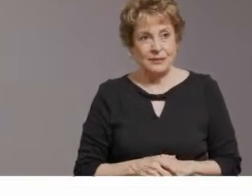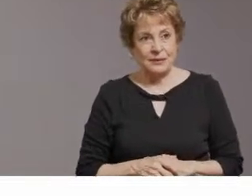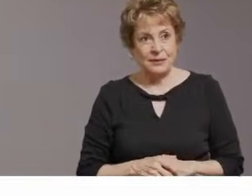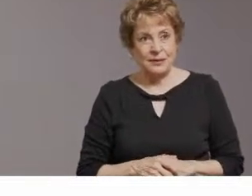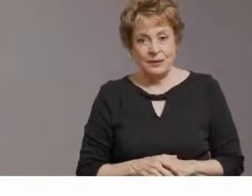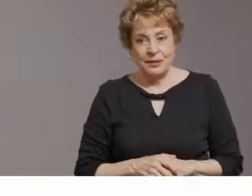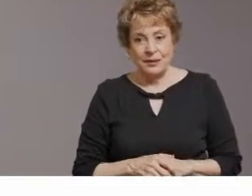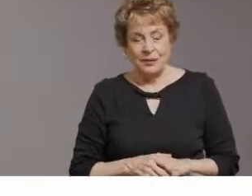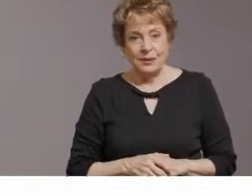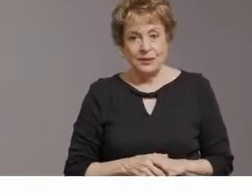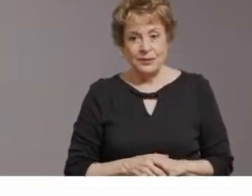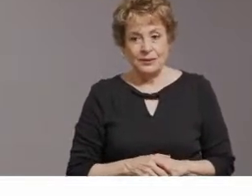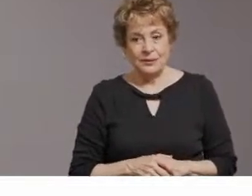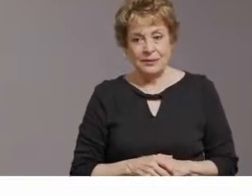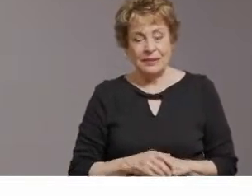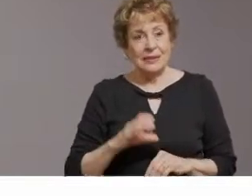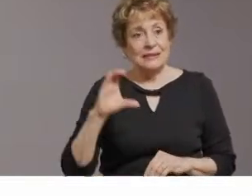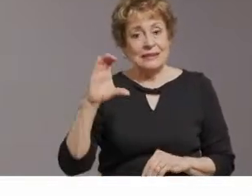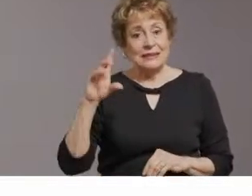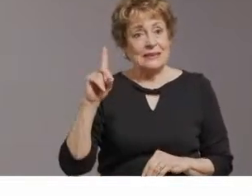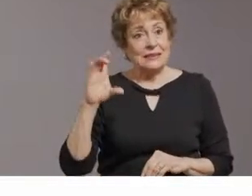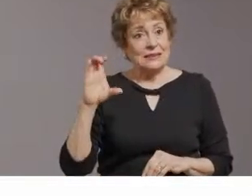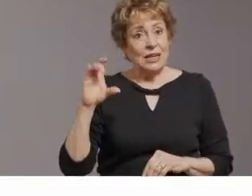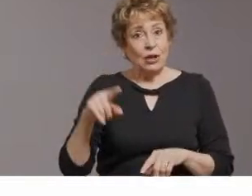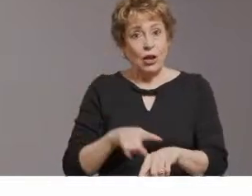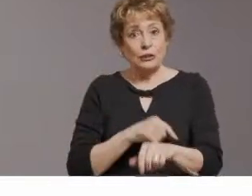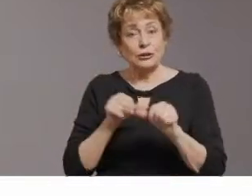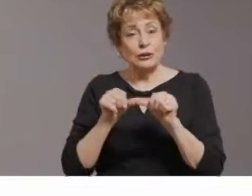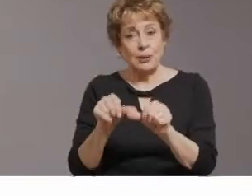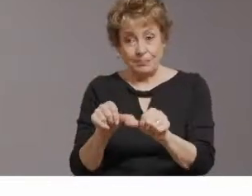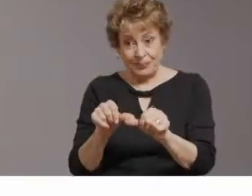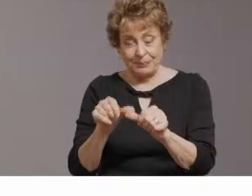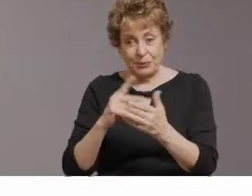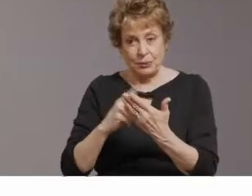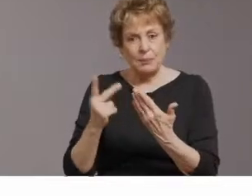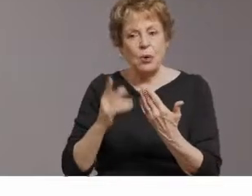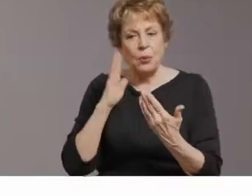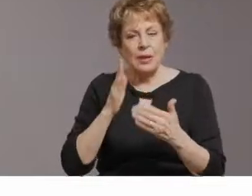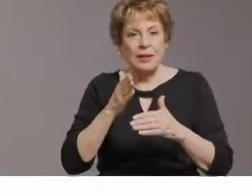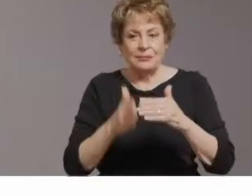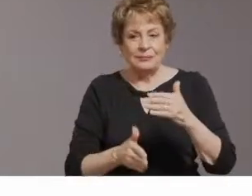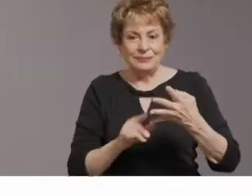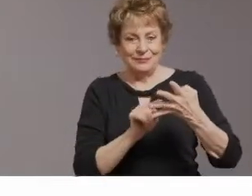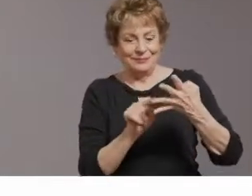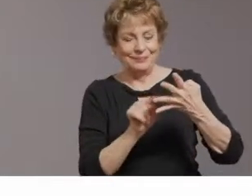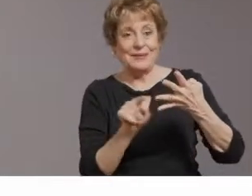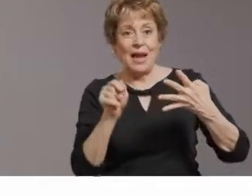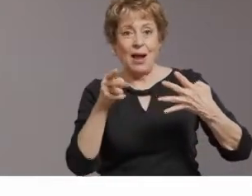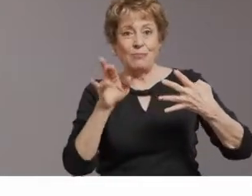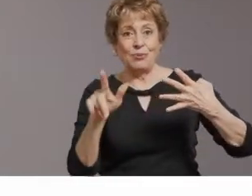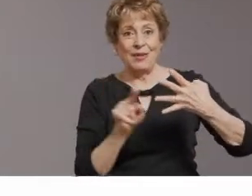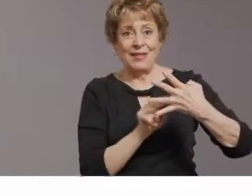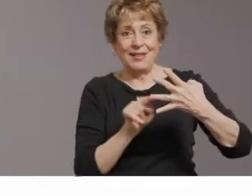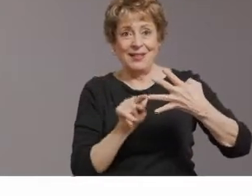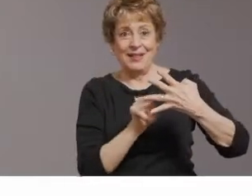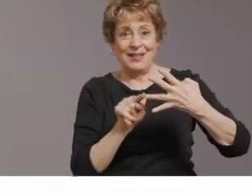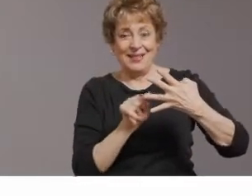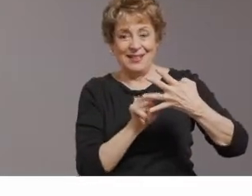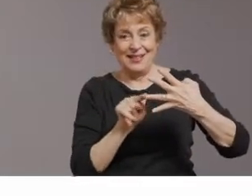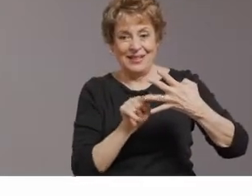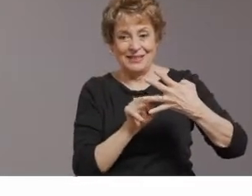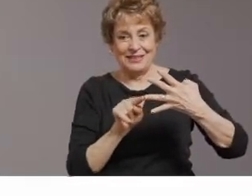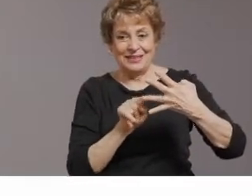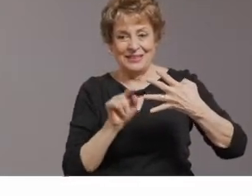Like we said, the CDC Long-term Care Program will be completed by mid-April of 2021. This is that